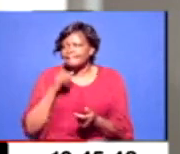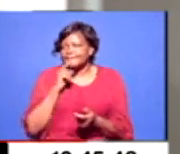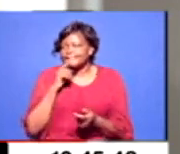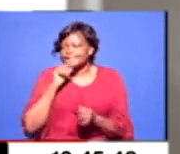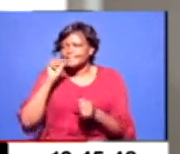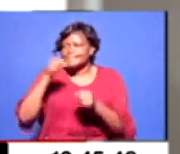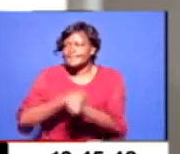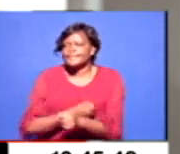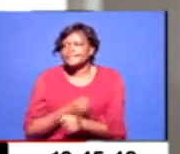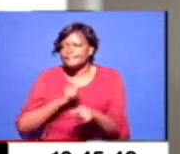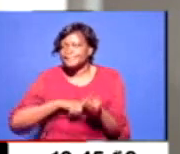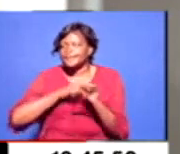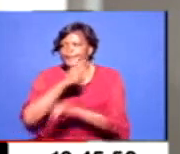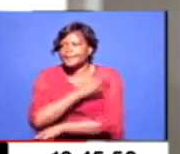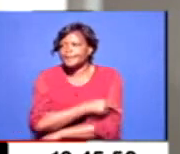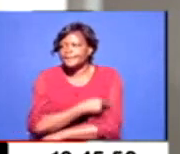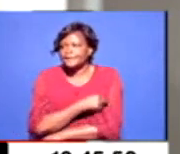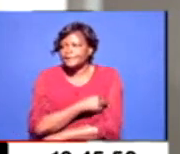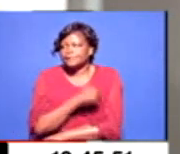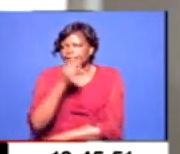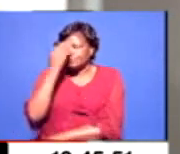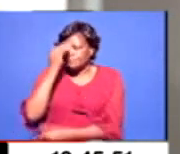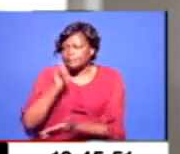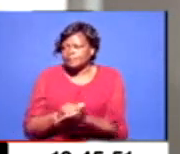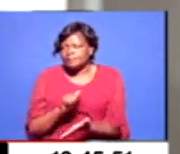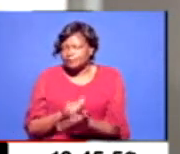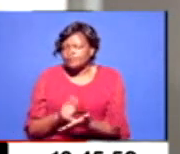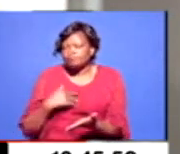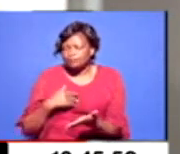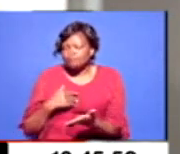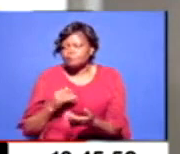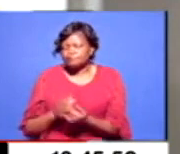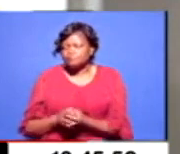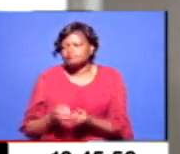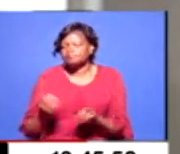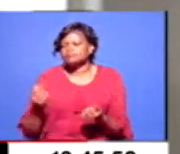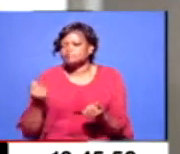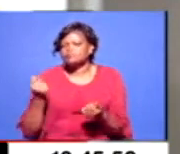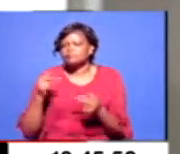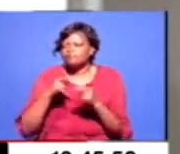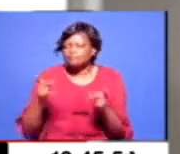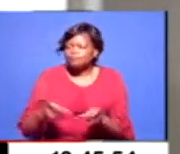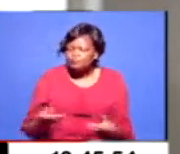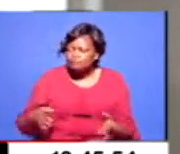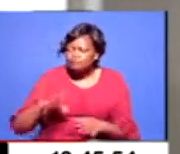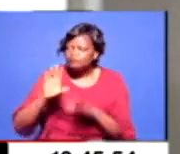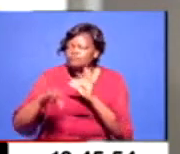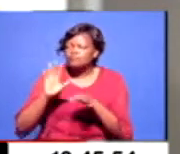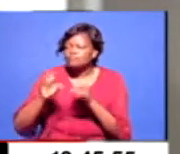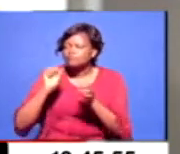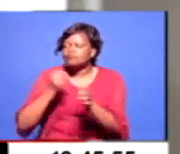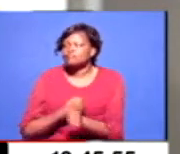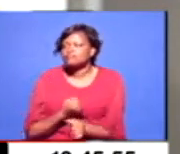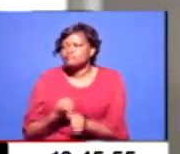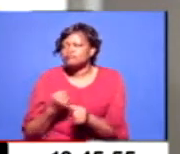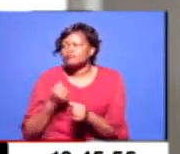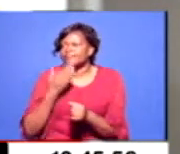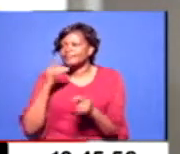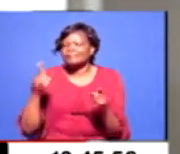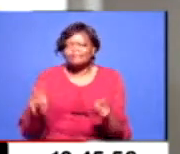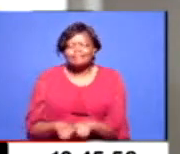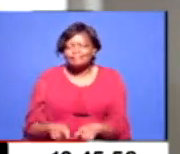When you go to the hospital, mm-hmm. you'll know there are dispensers. You'll go somewhere and you get your condoms and you go use. Why can't we have